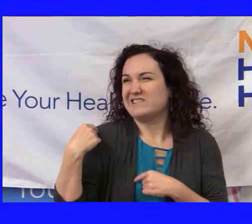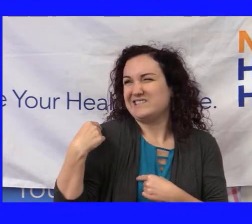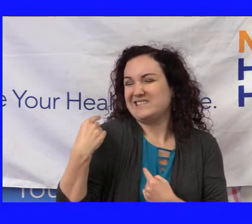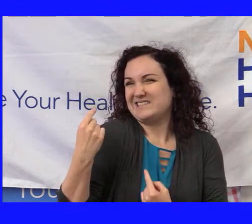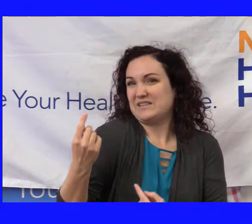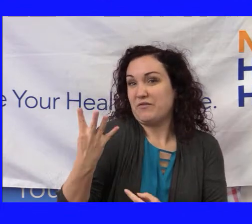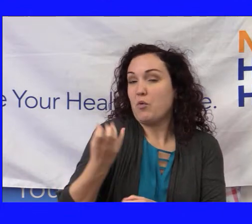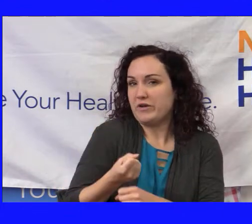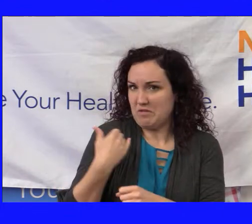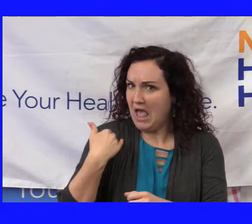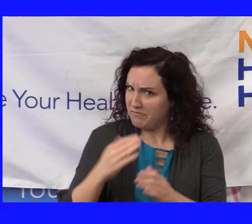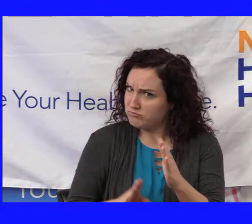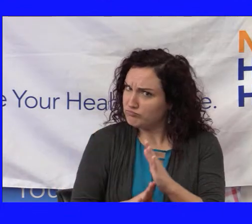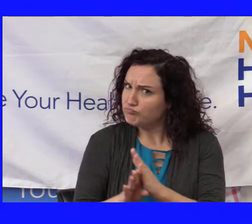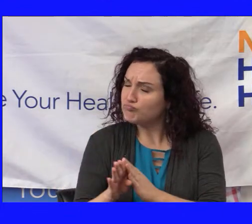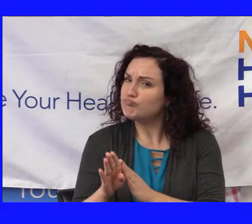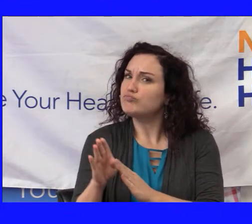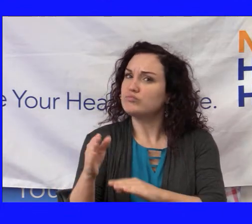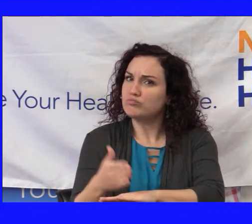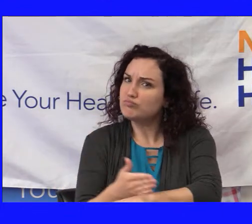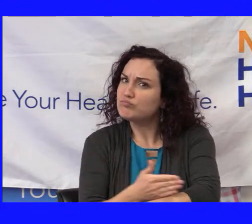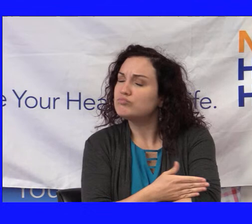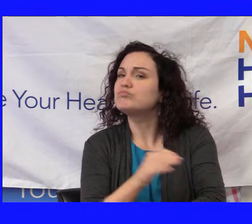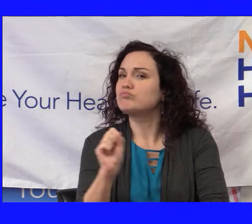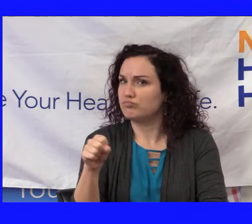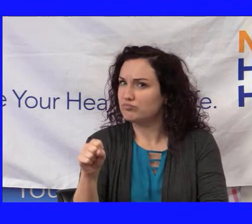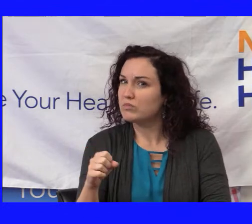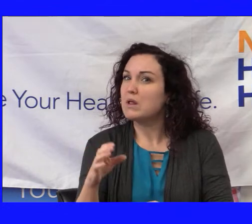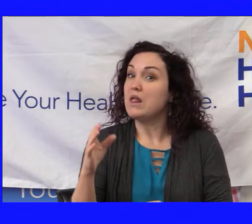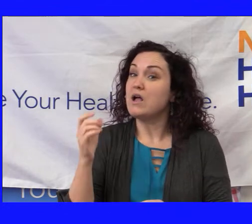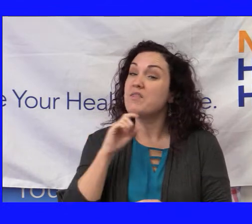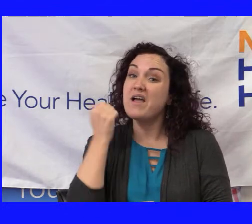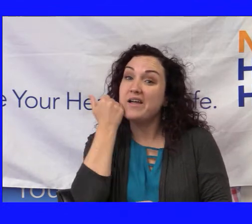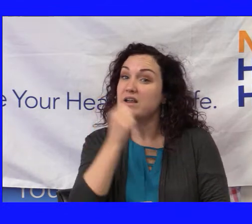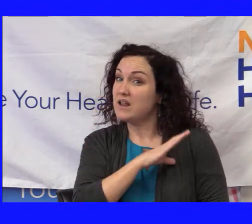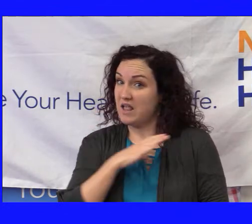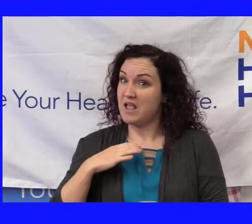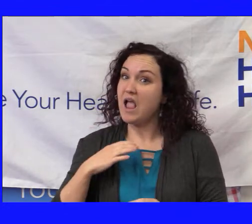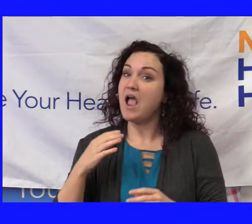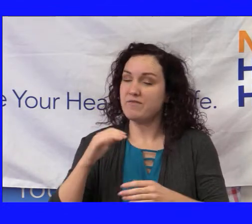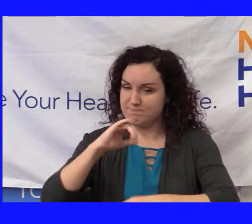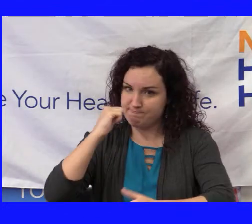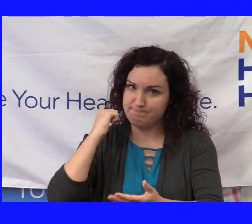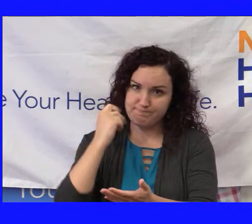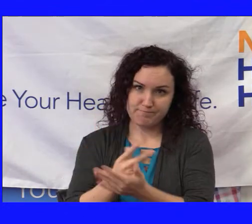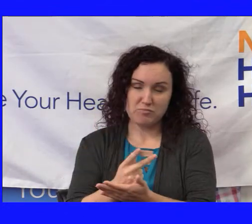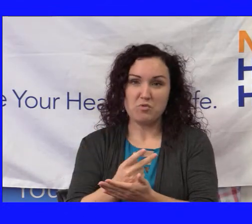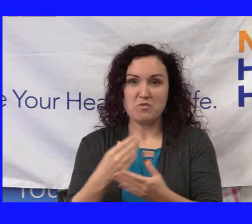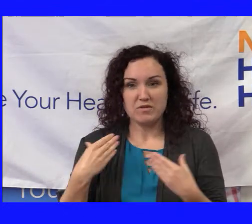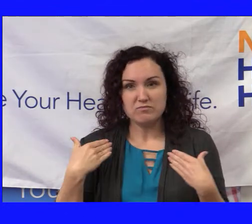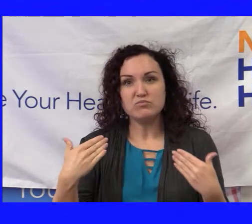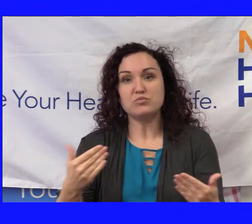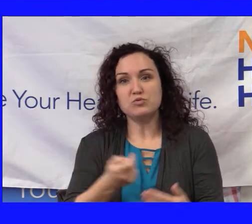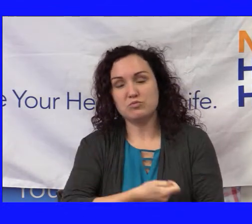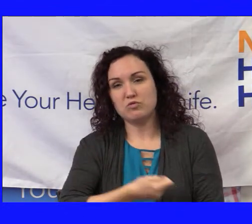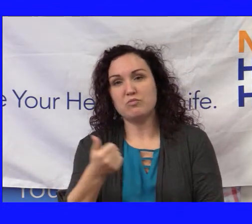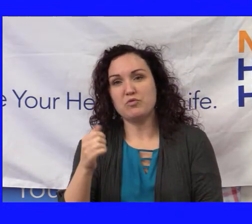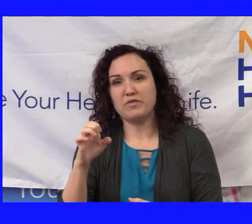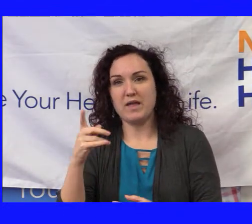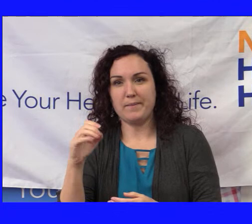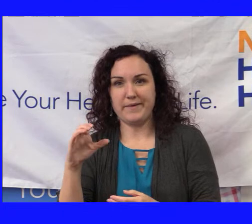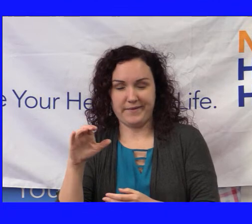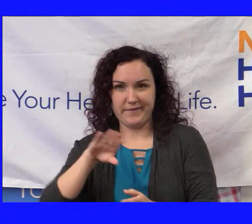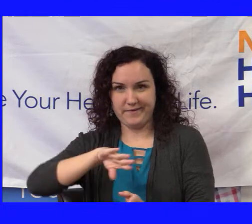been improvements, and the dental council has passed a resolution to move to Epic Wisdom as soon as